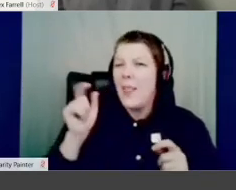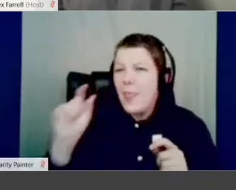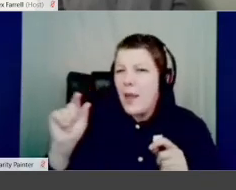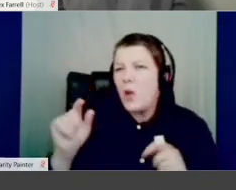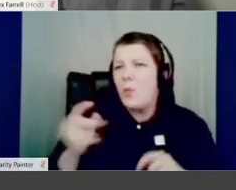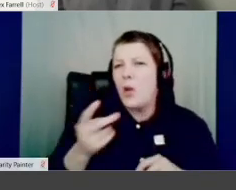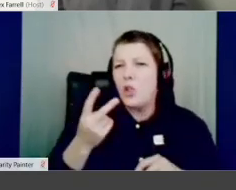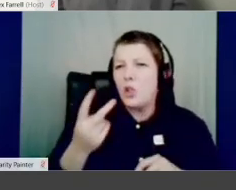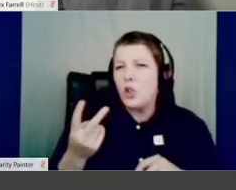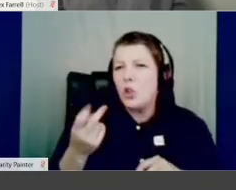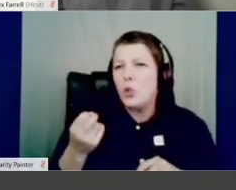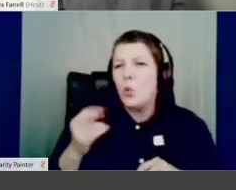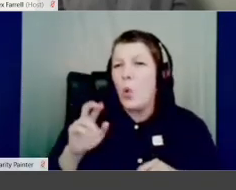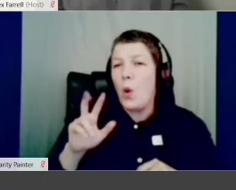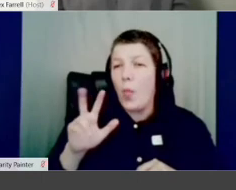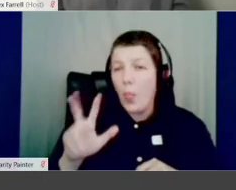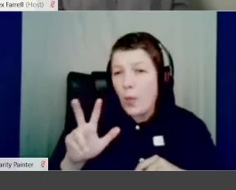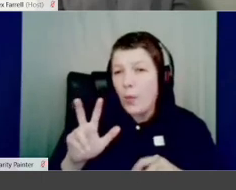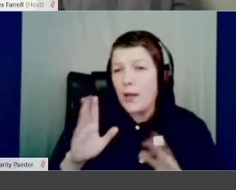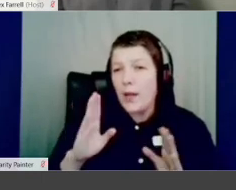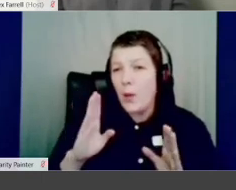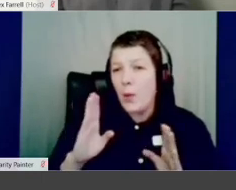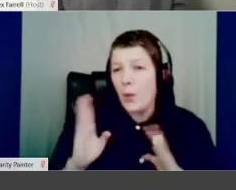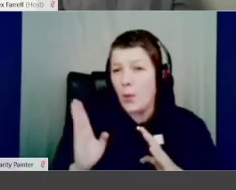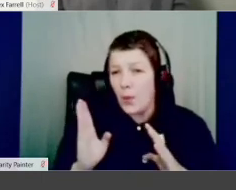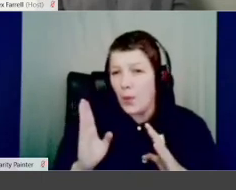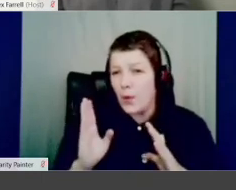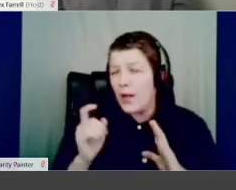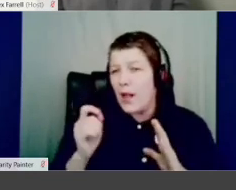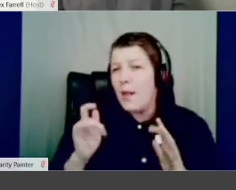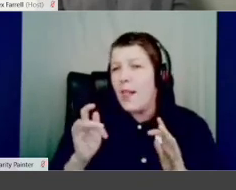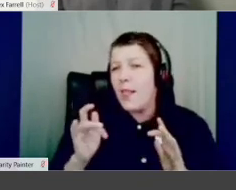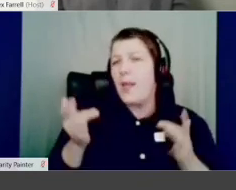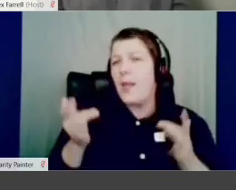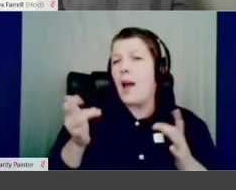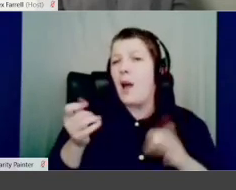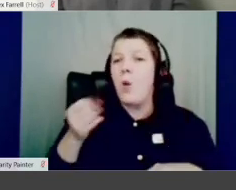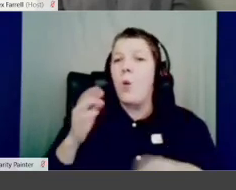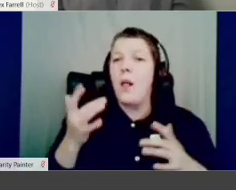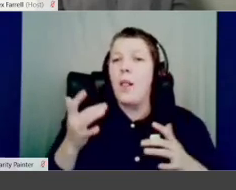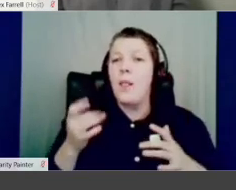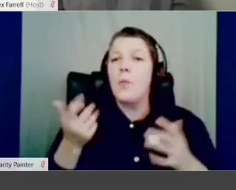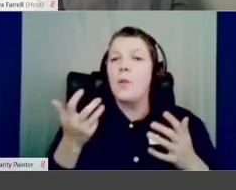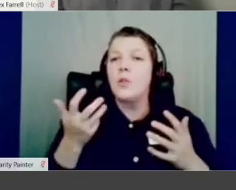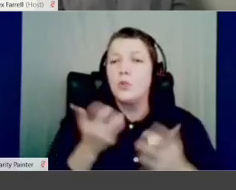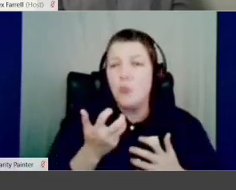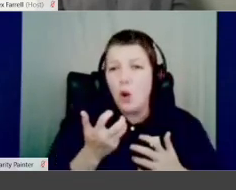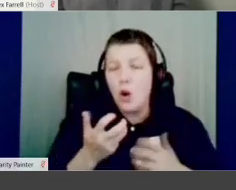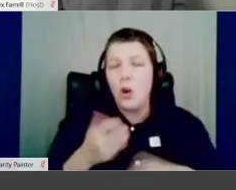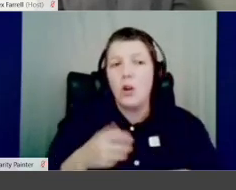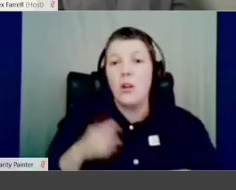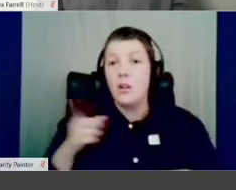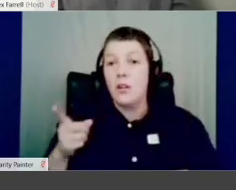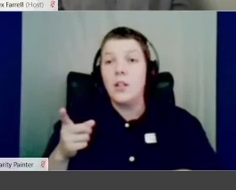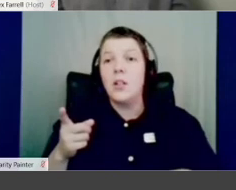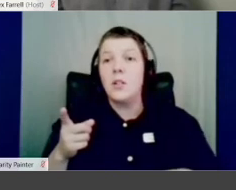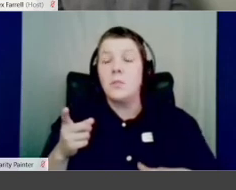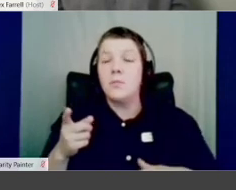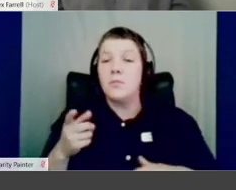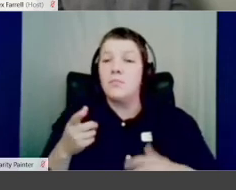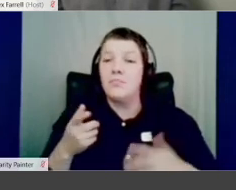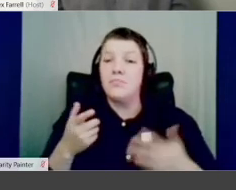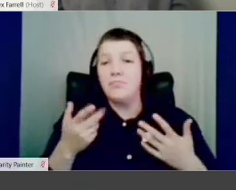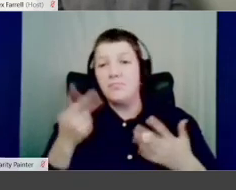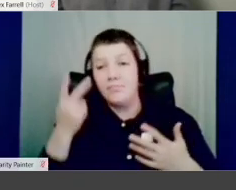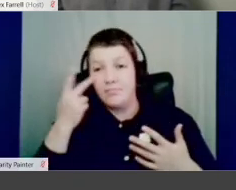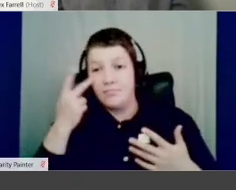AAA accessible. They're cool with it. If they're not AA accessible, then we've got to have some real talks. But that goes into that whole process